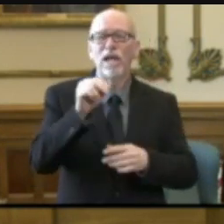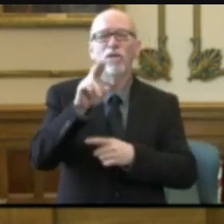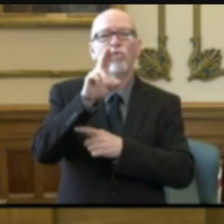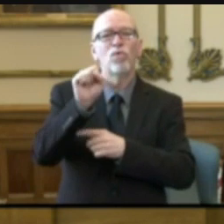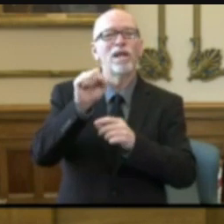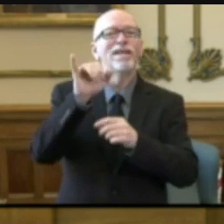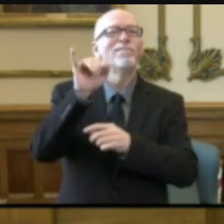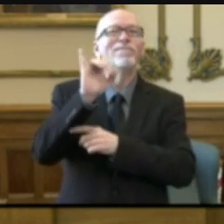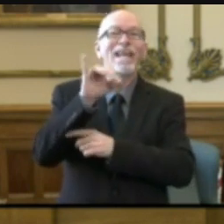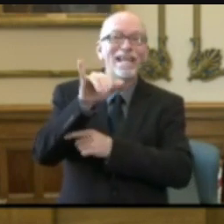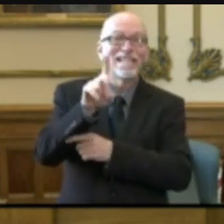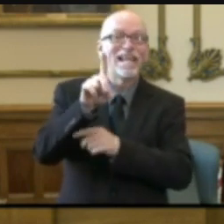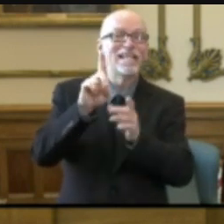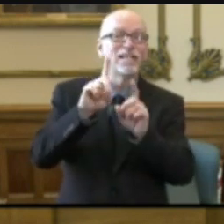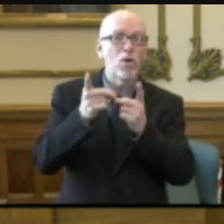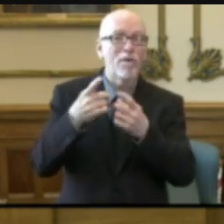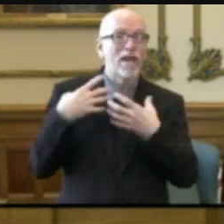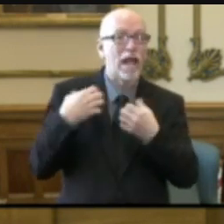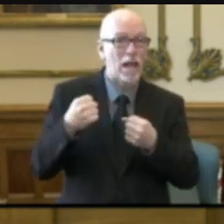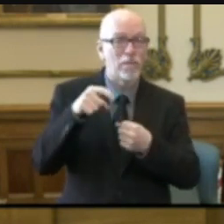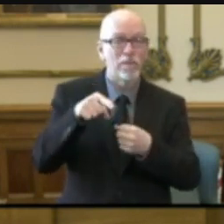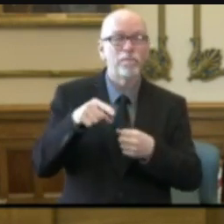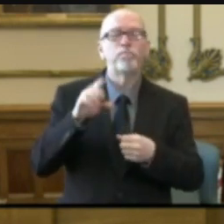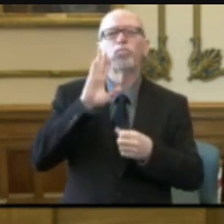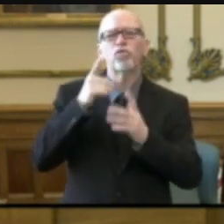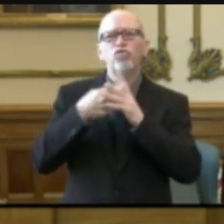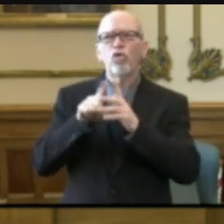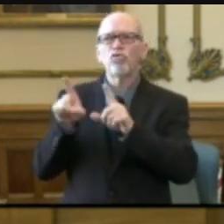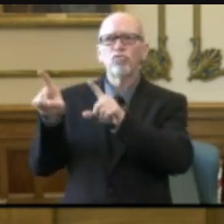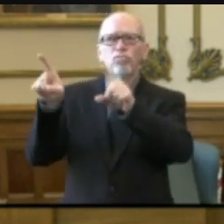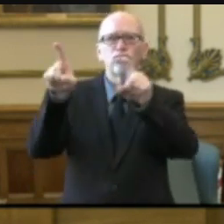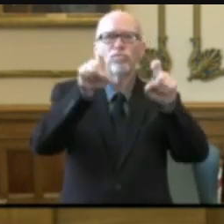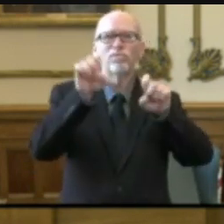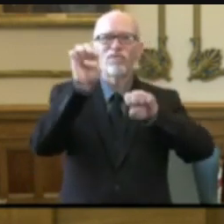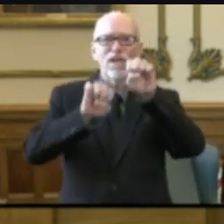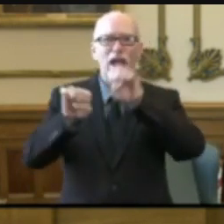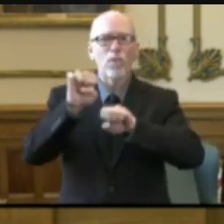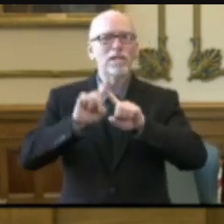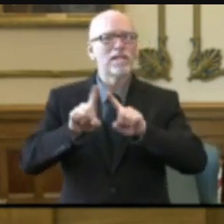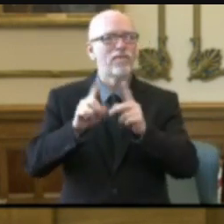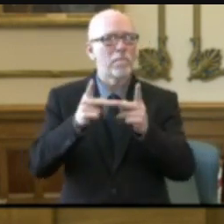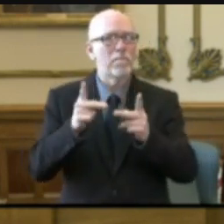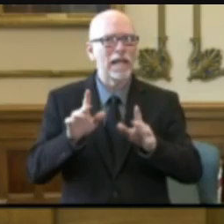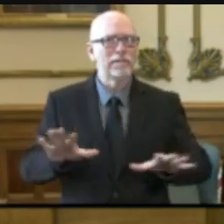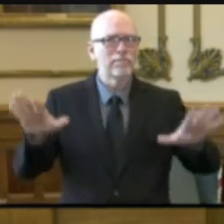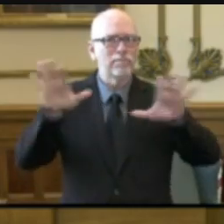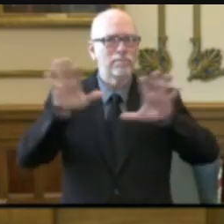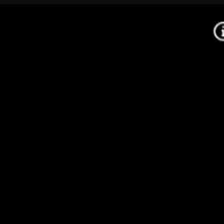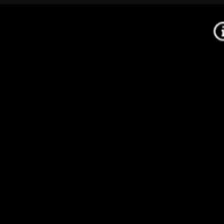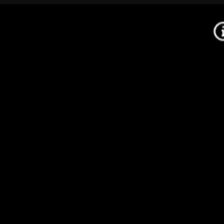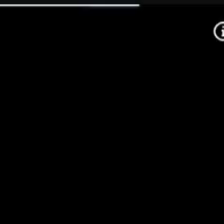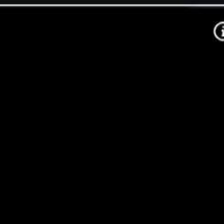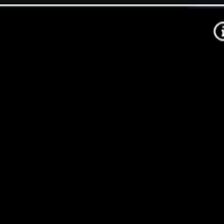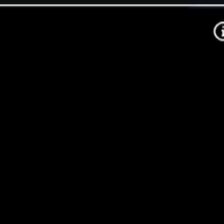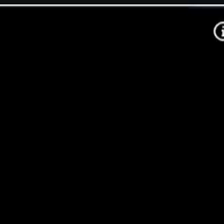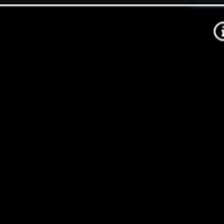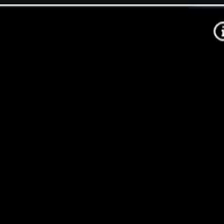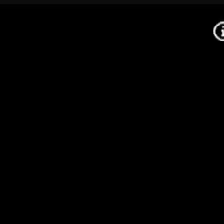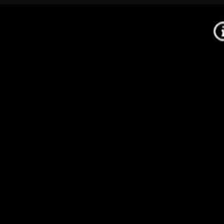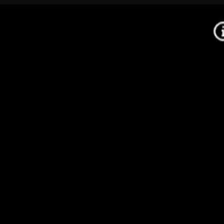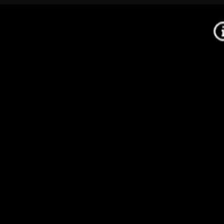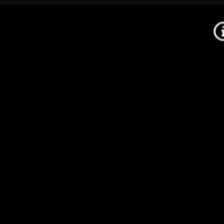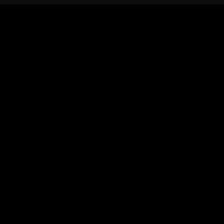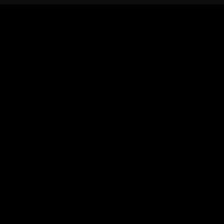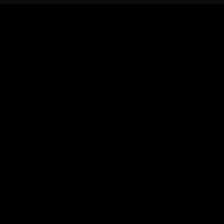of Health and begin to conduct surveys and assessments of potential sites that could function as